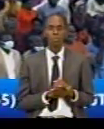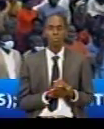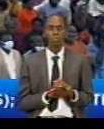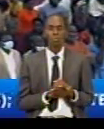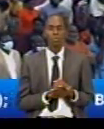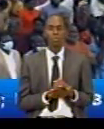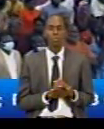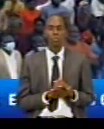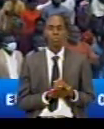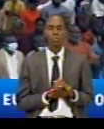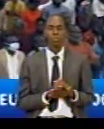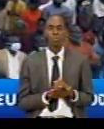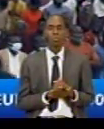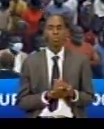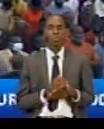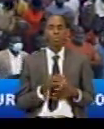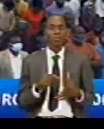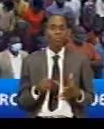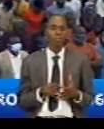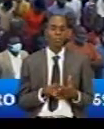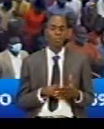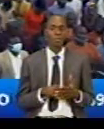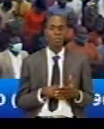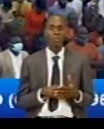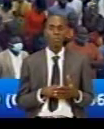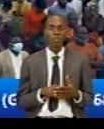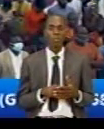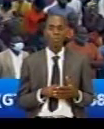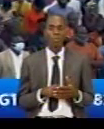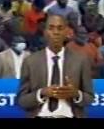this rapture is very important.